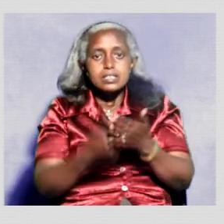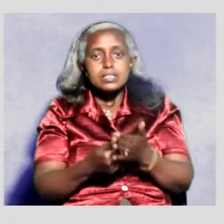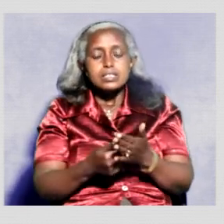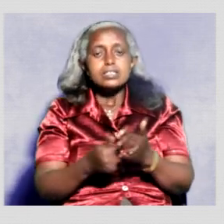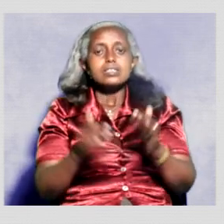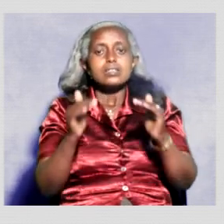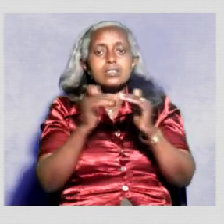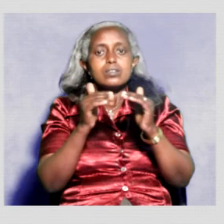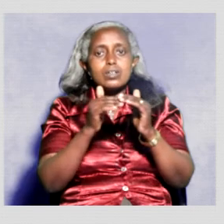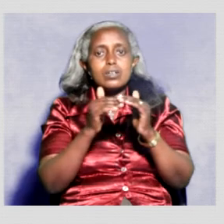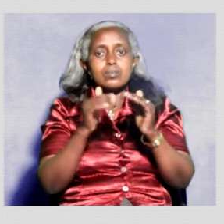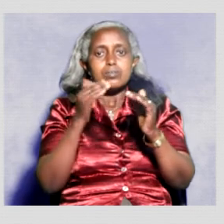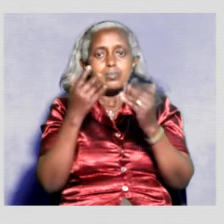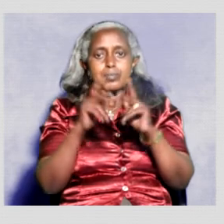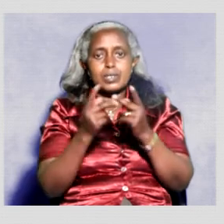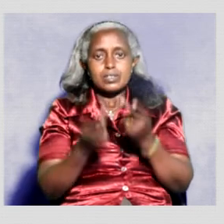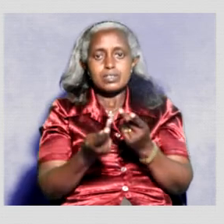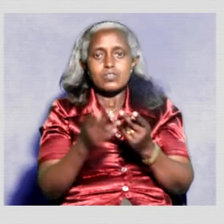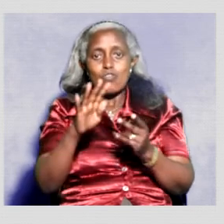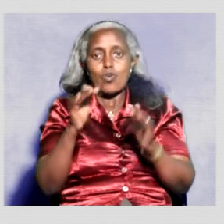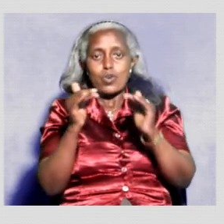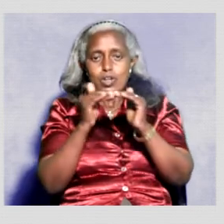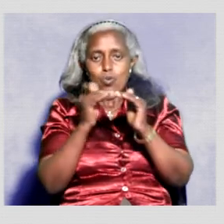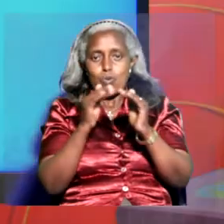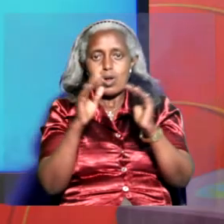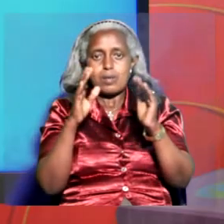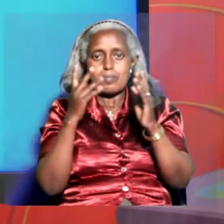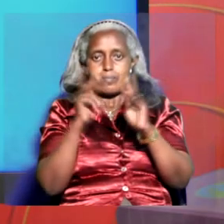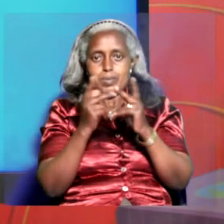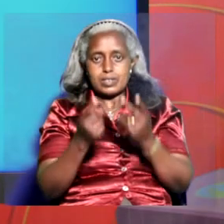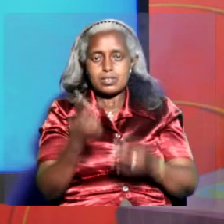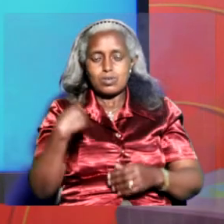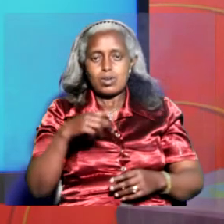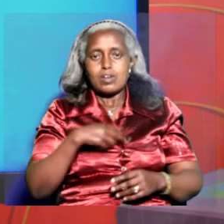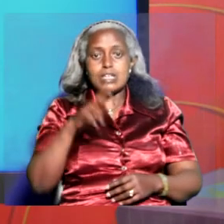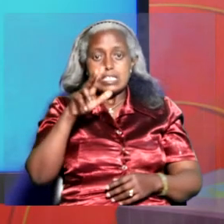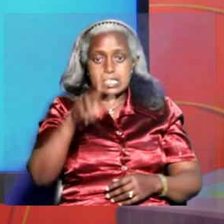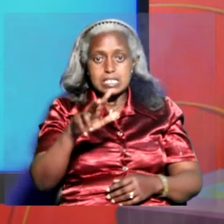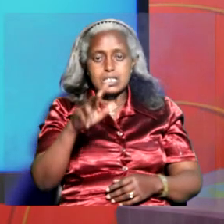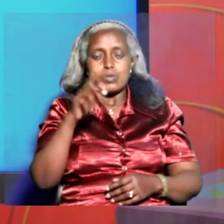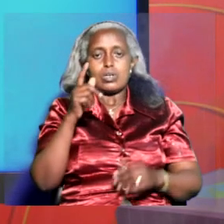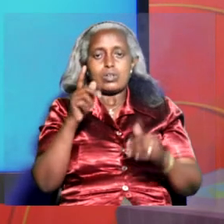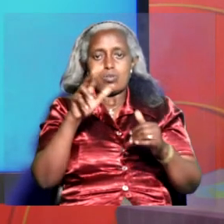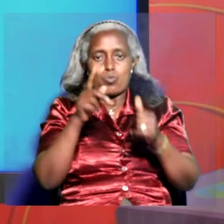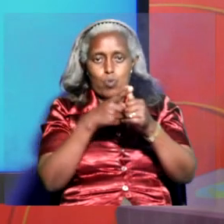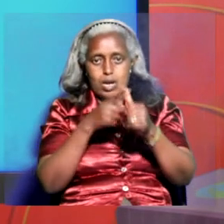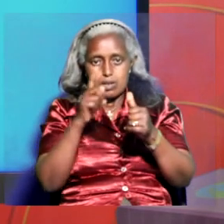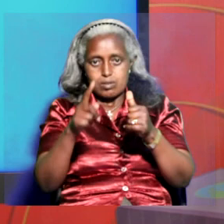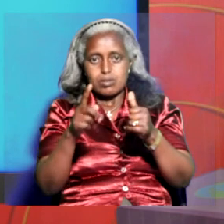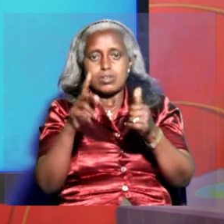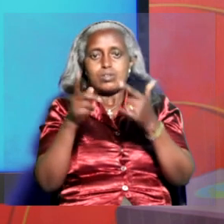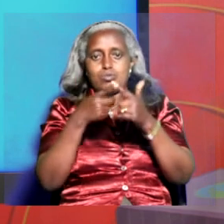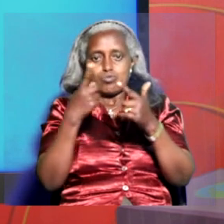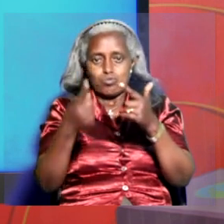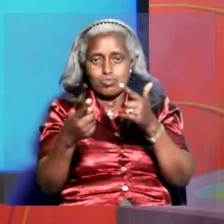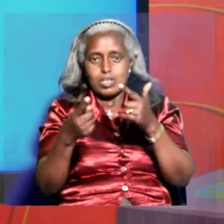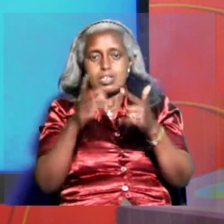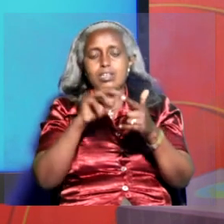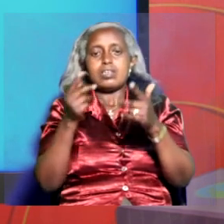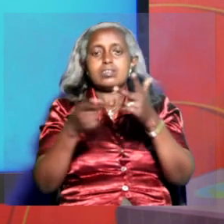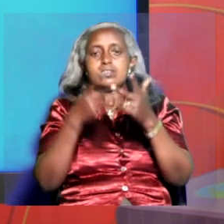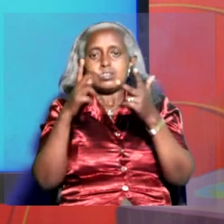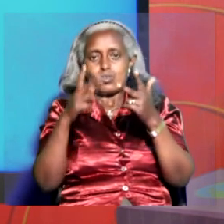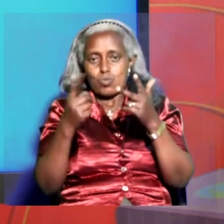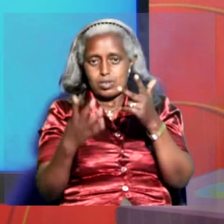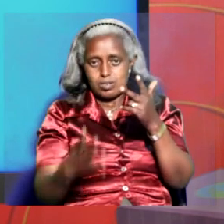quartile divides the data into four equal parts. We have three quartiles: quartile 1, quartile 2, and